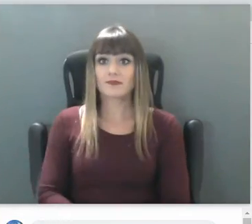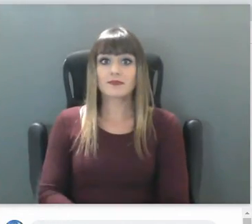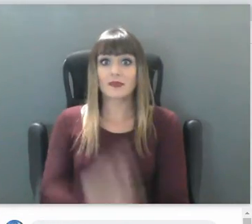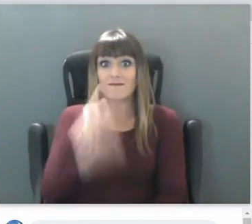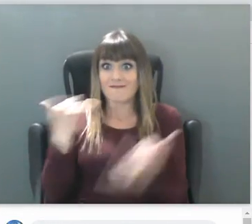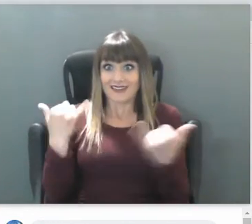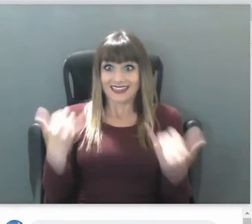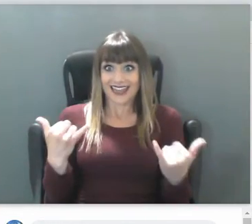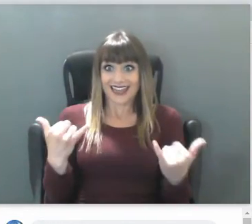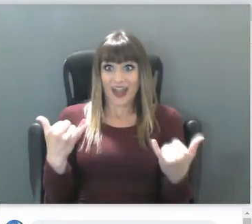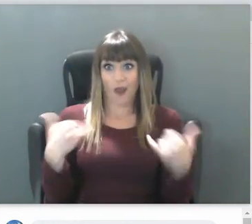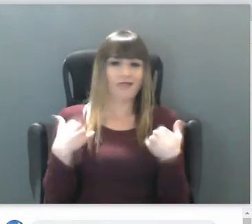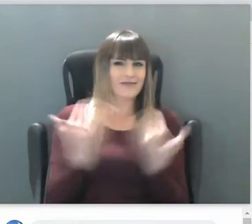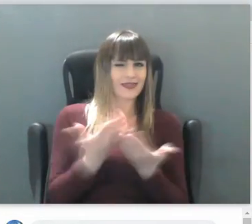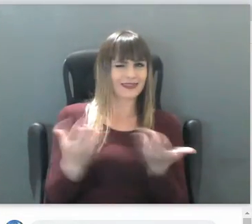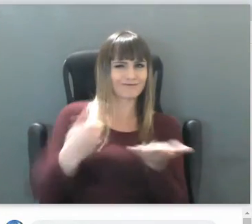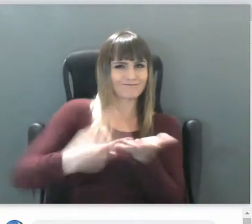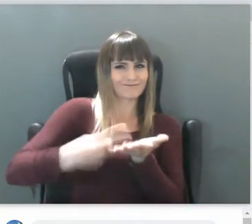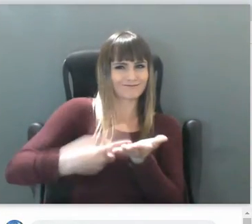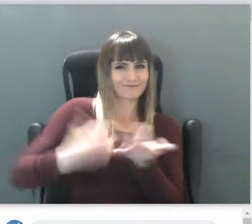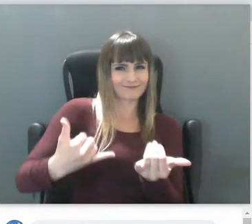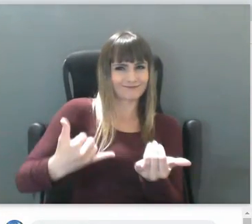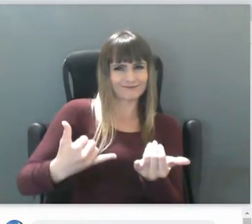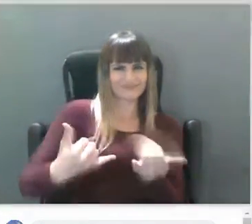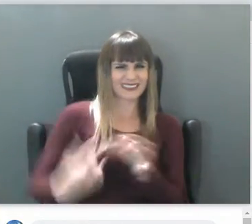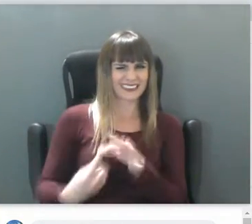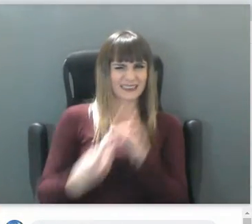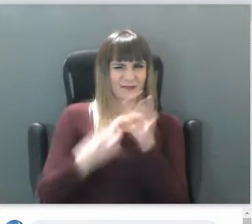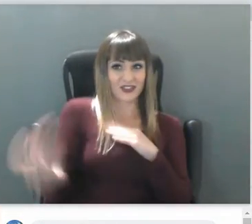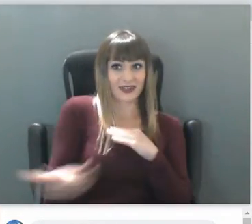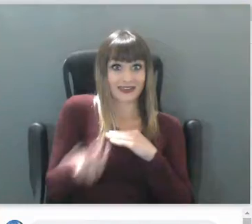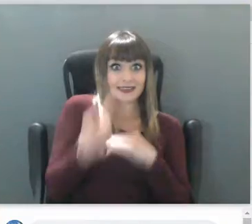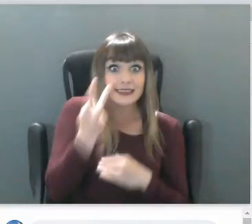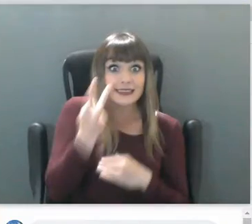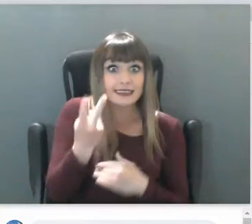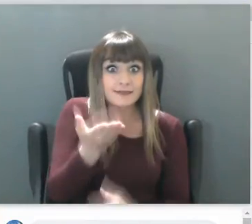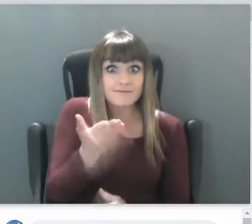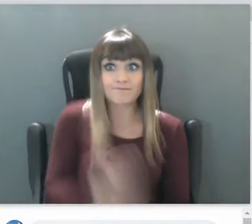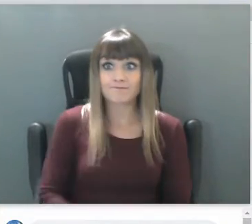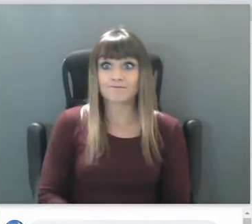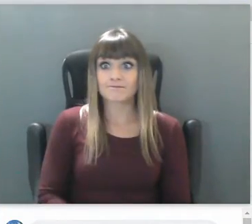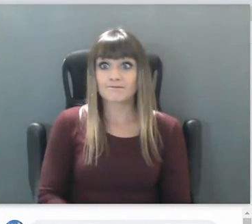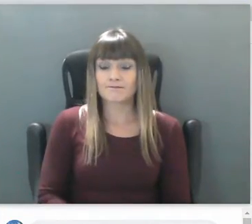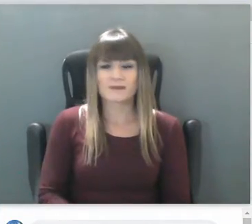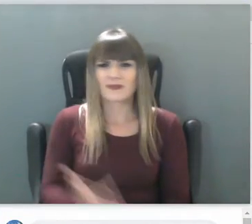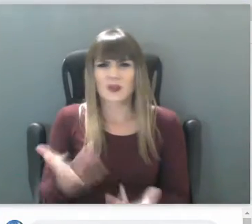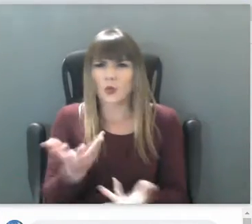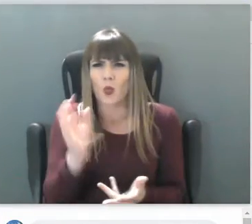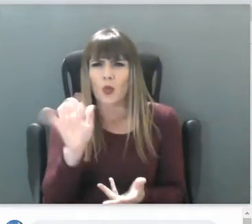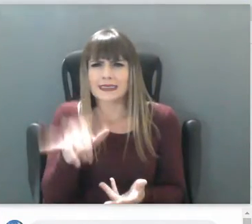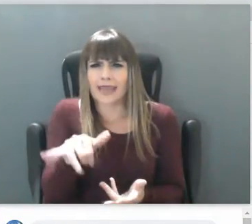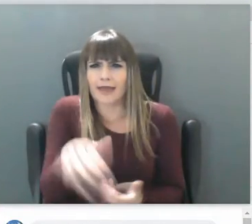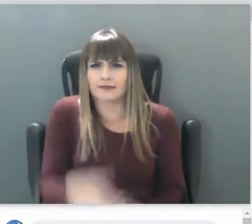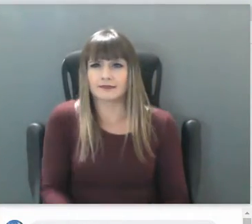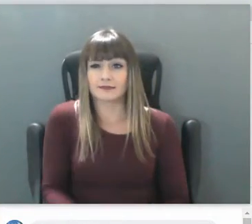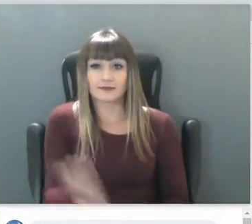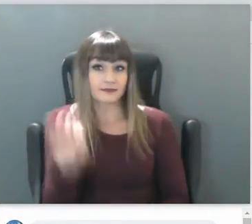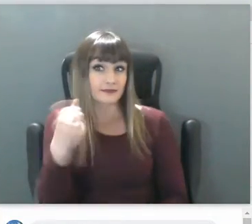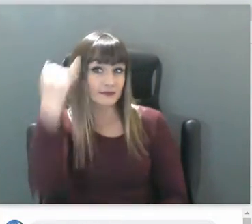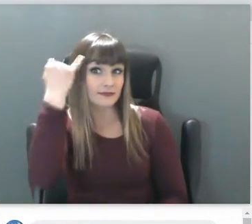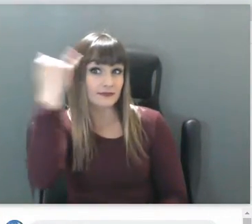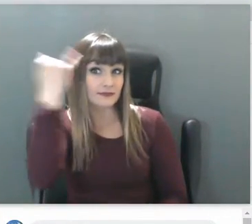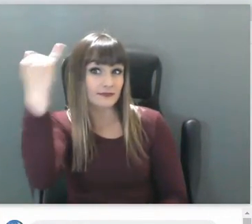special guests. Look what I've got. Do you see these? What are these, folks? Anybody have any ideas? Boy, they're